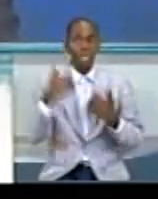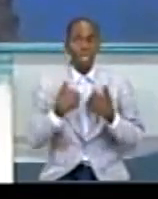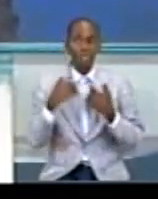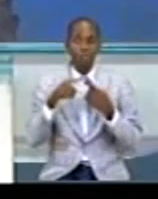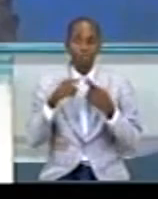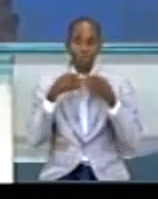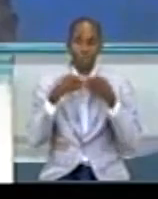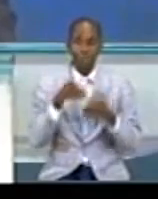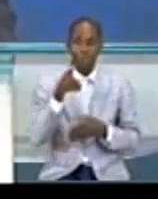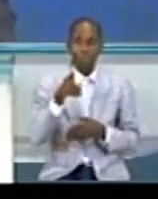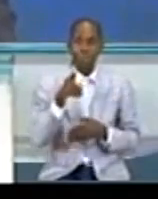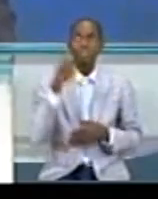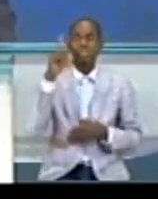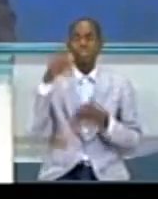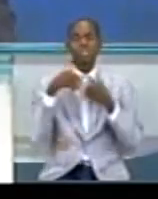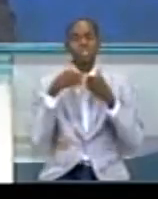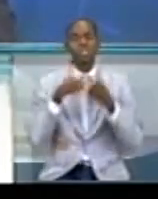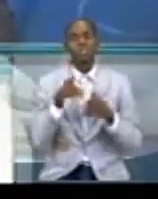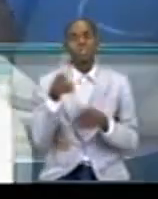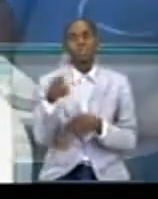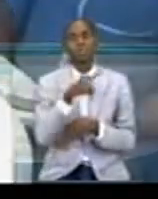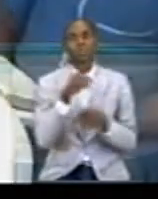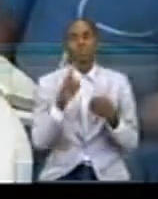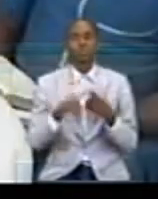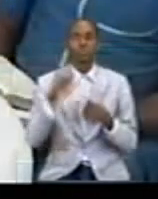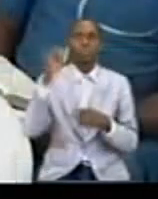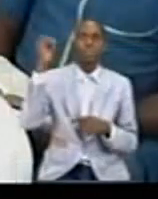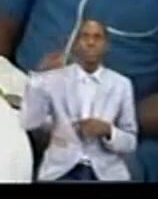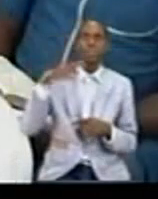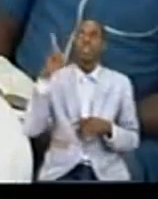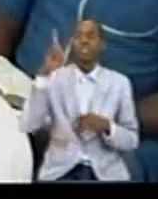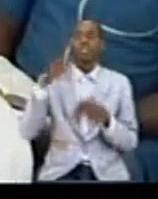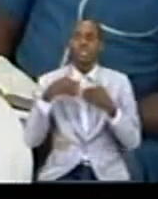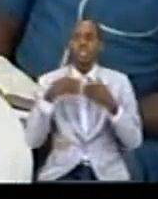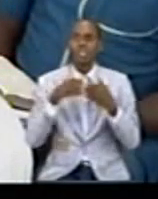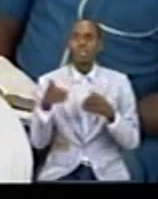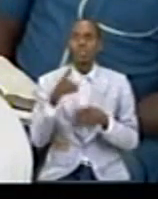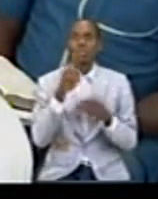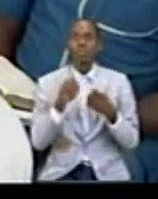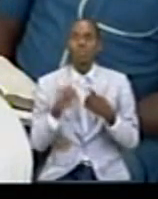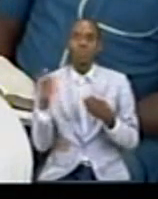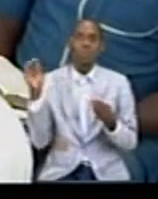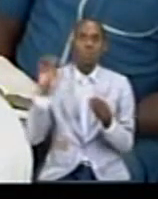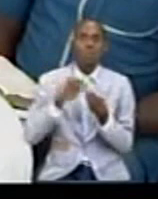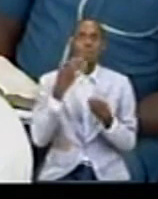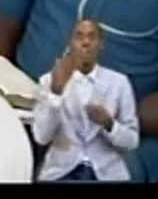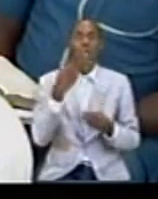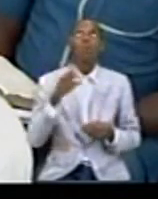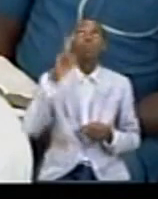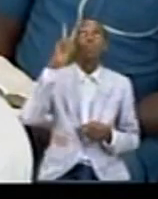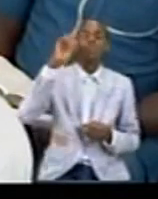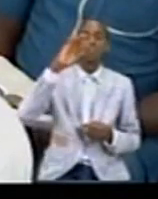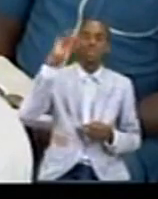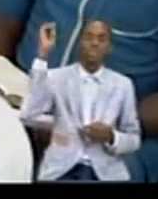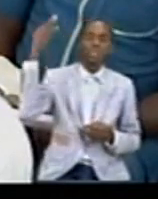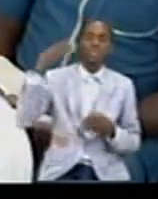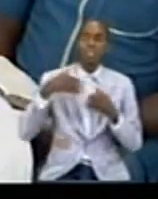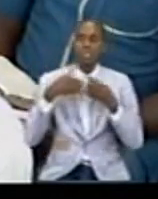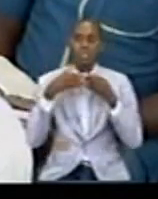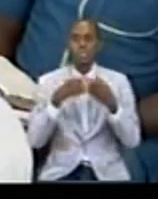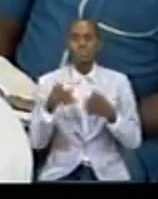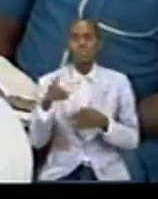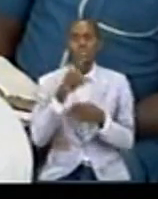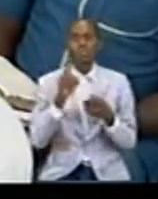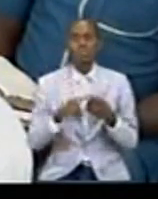you into the light. He guides you into more of his grace. He guides you into a life